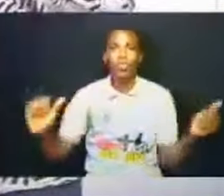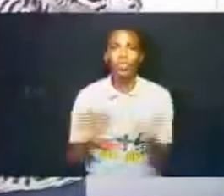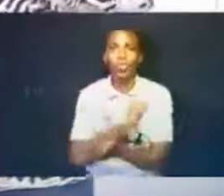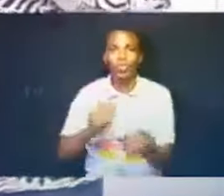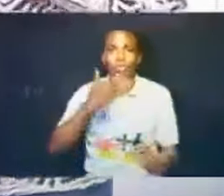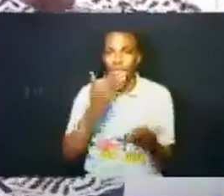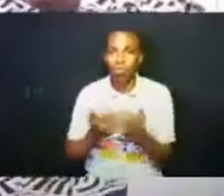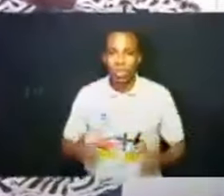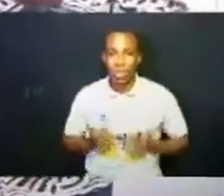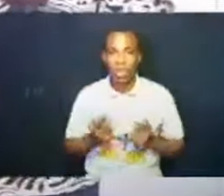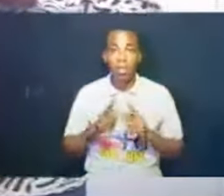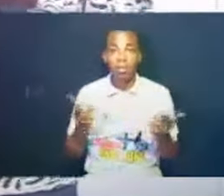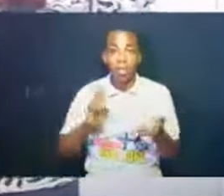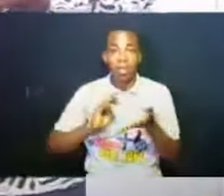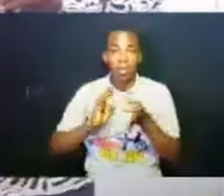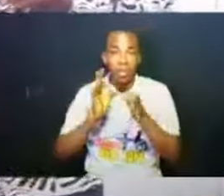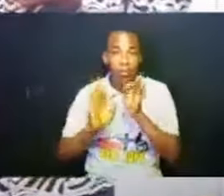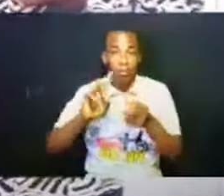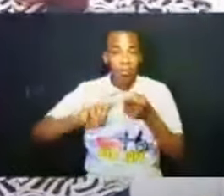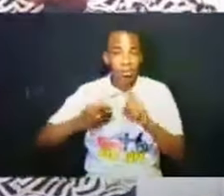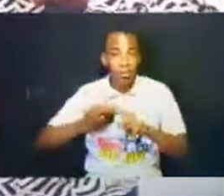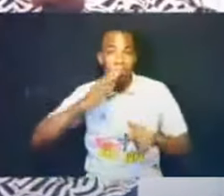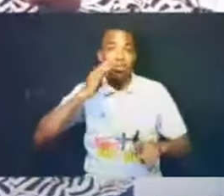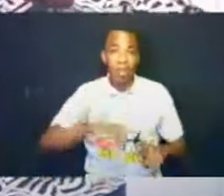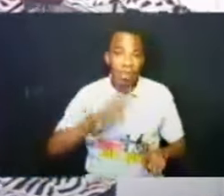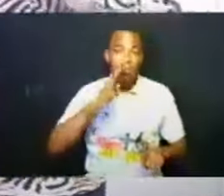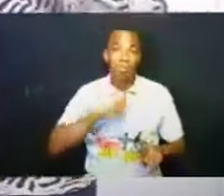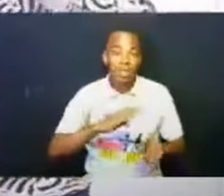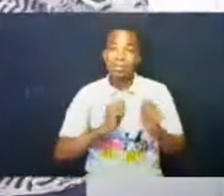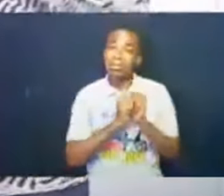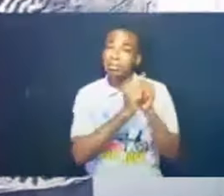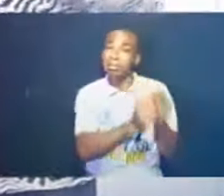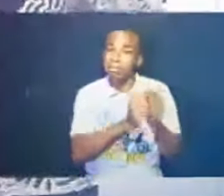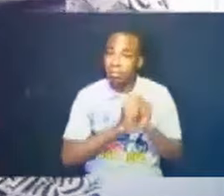you are engaged in evil communication, you are picking something into your spirit.